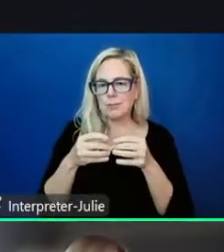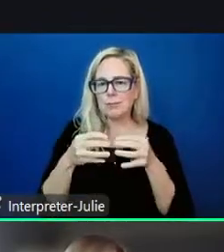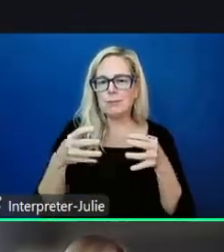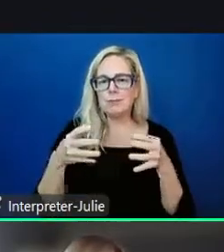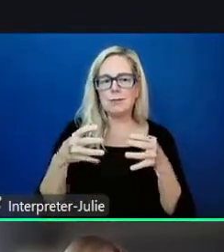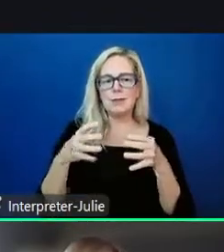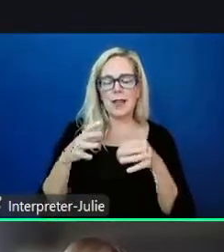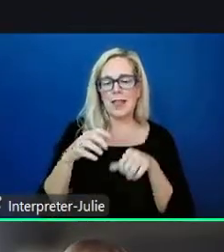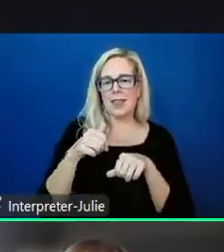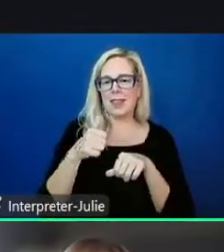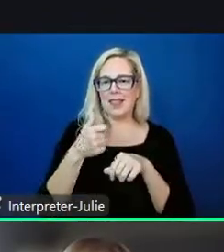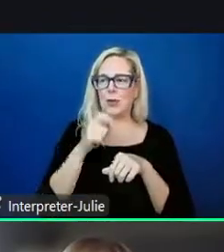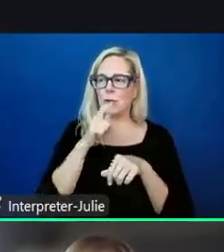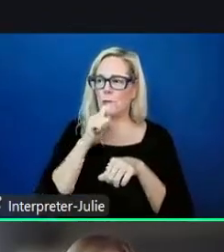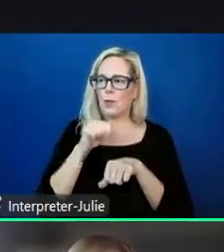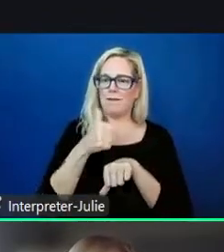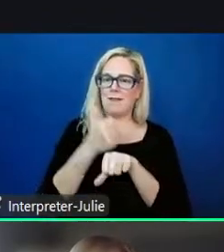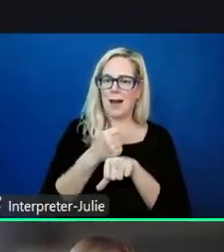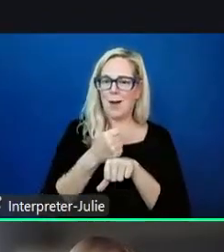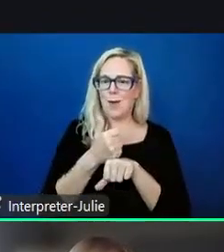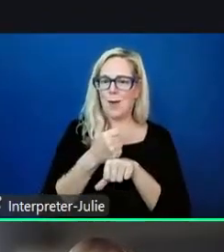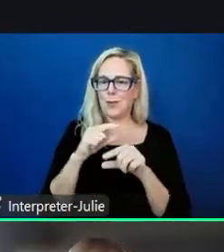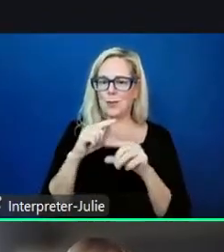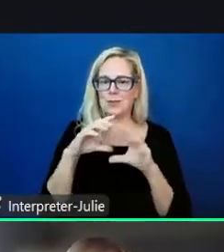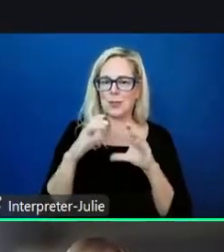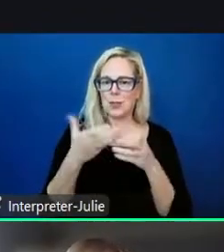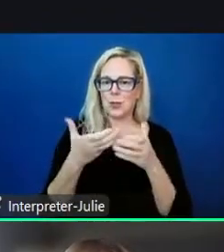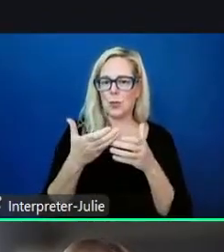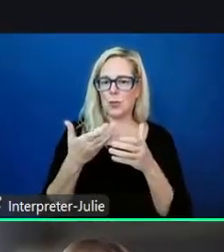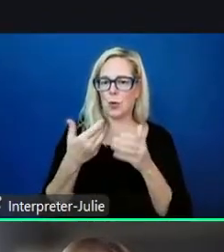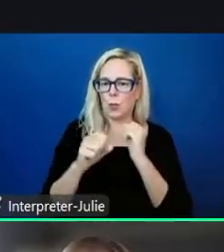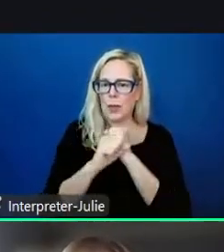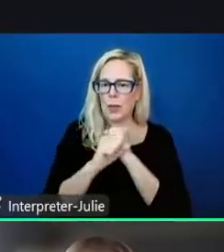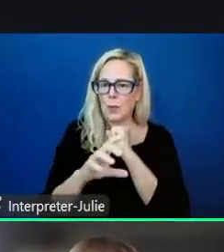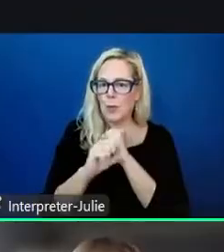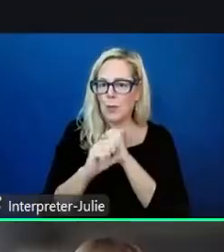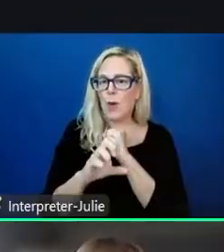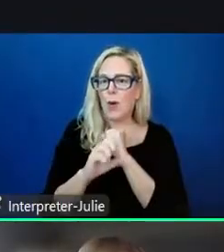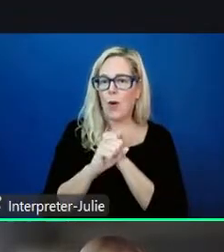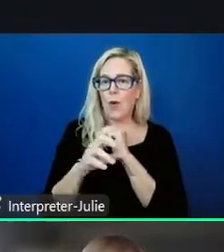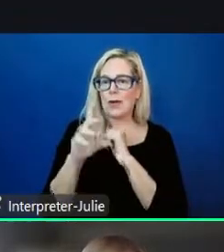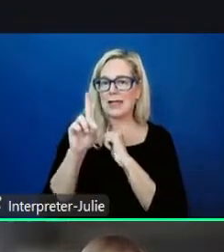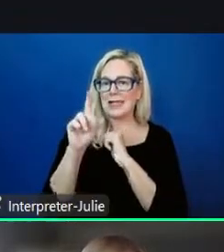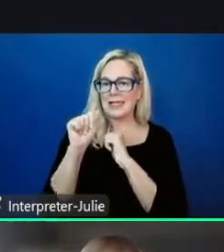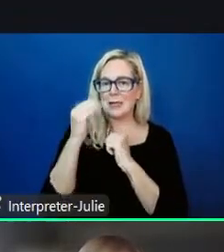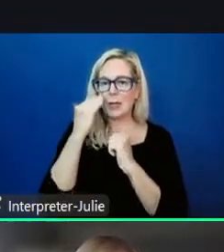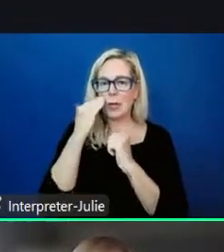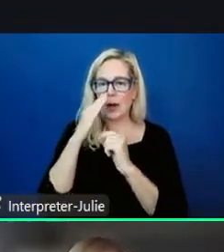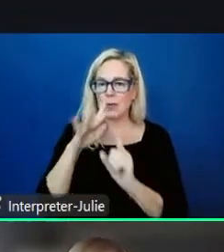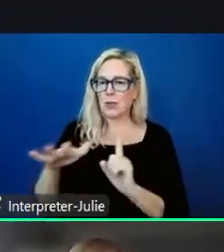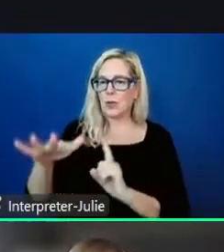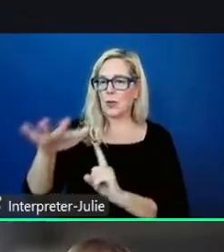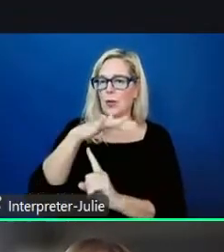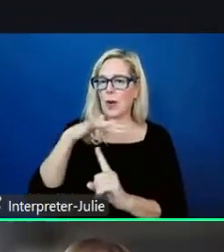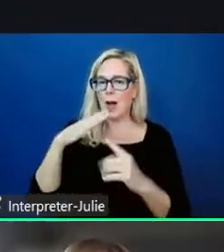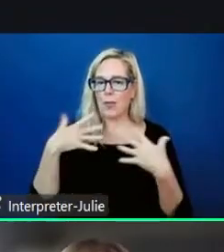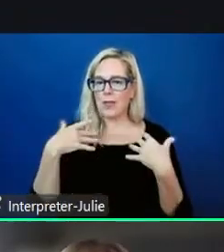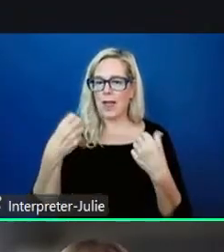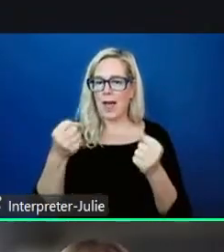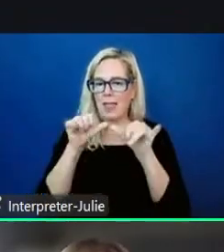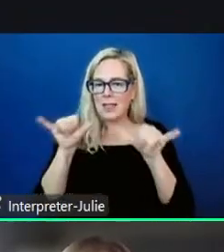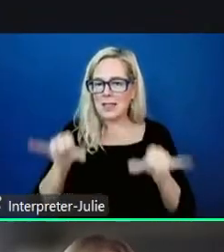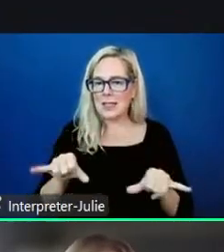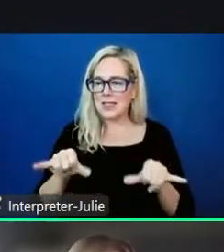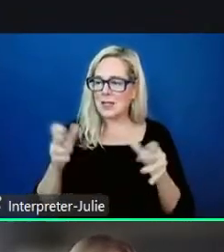so, we are committed to promoting disability awareness throughout our health system. And our mission is to foster